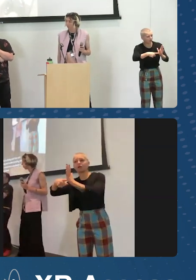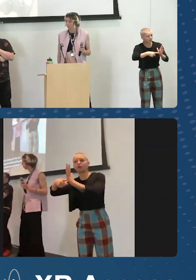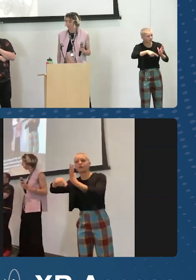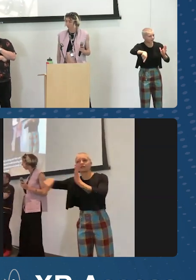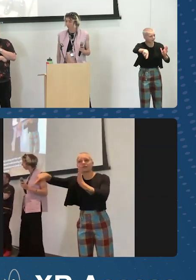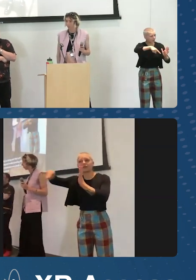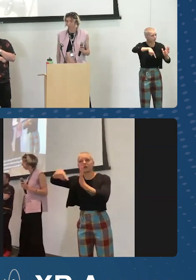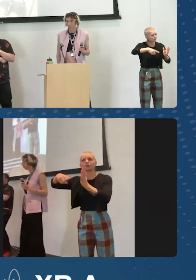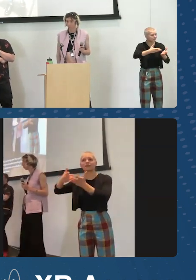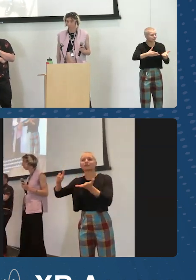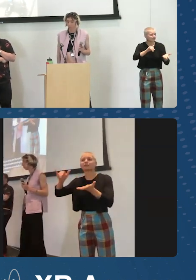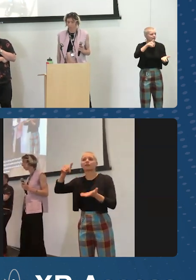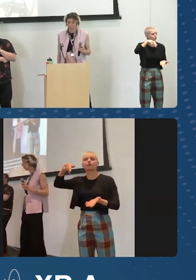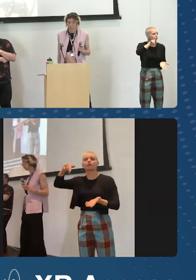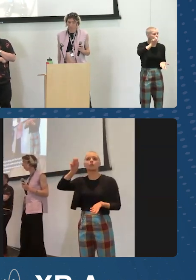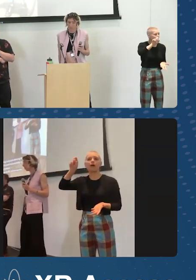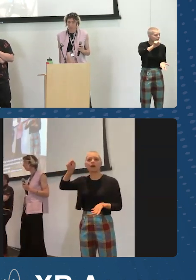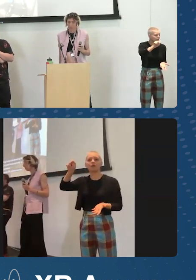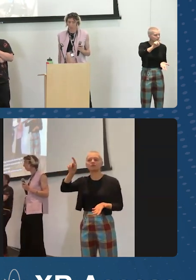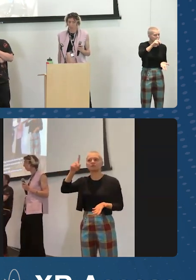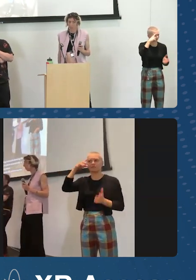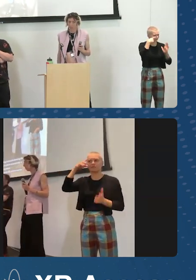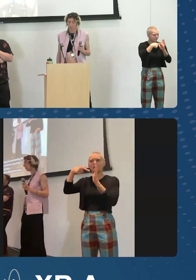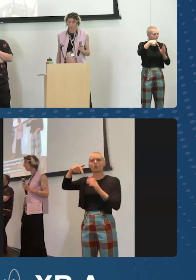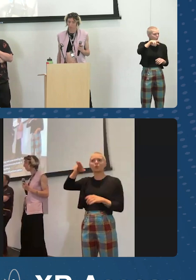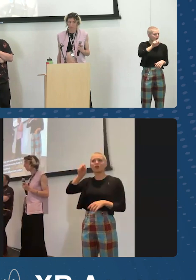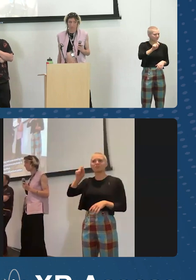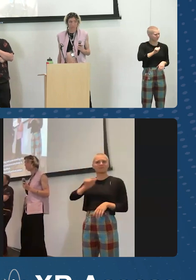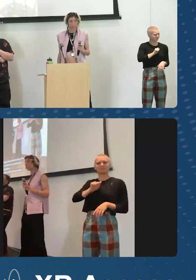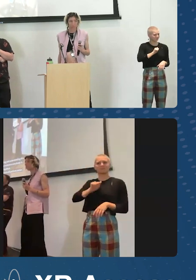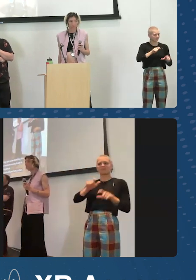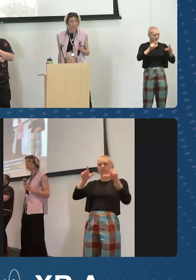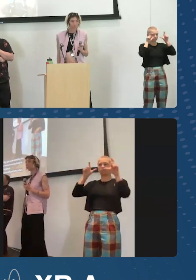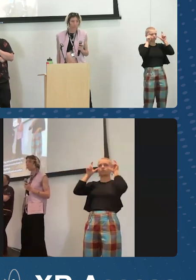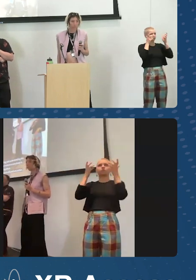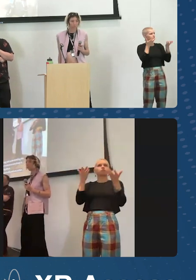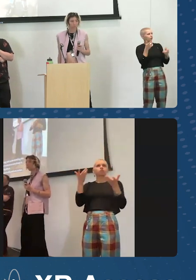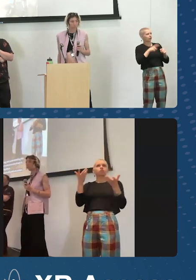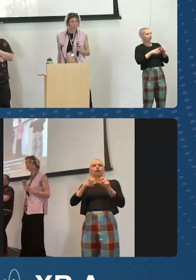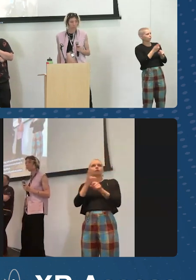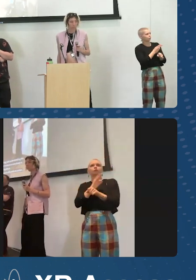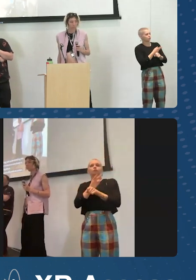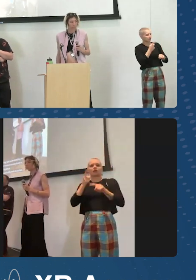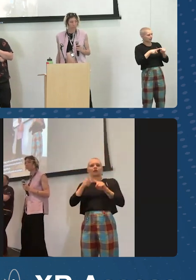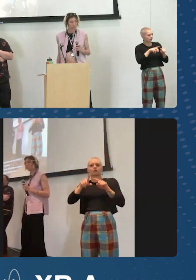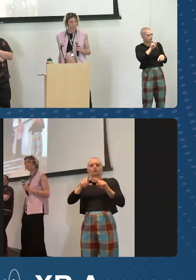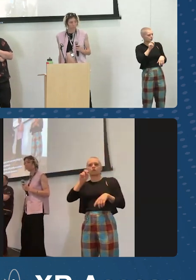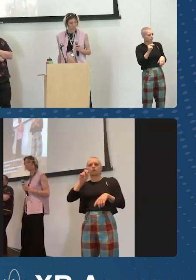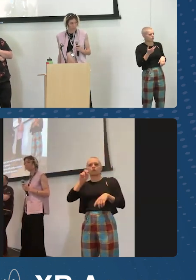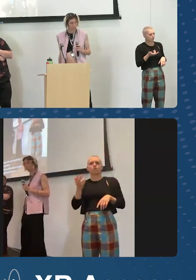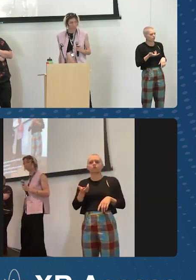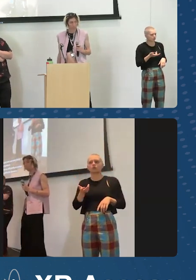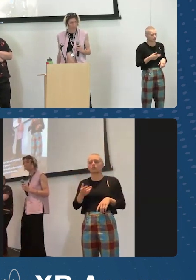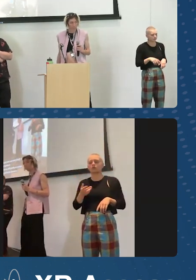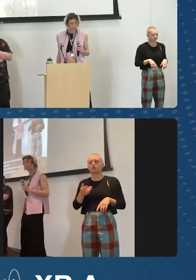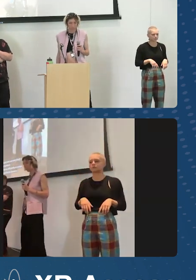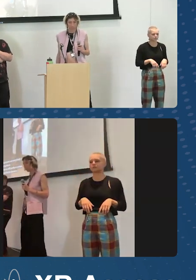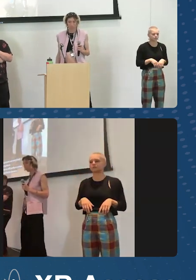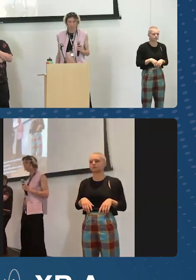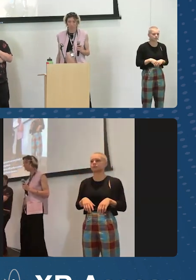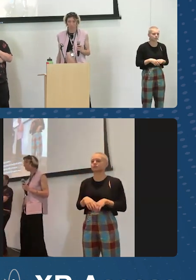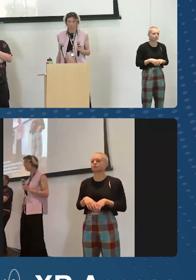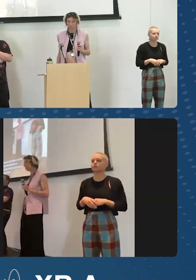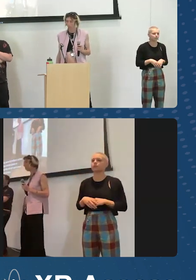the Quest or whatever, which, I can't even turn on or use. And when, there's all this talk about we're making this